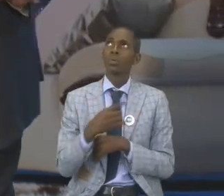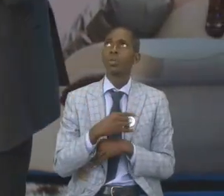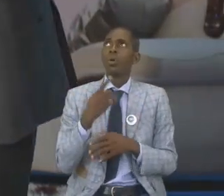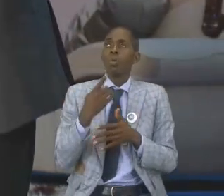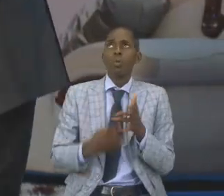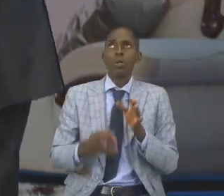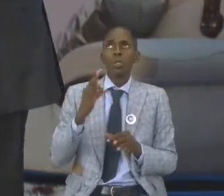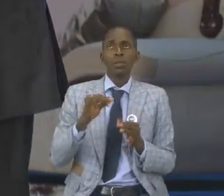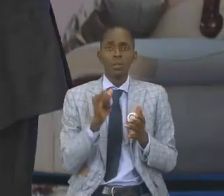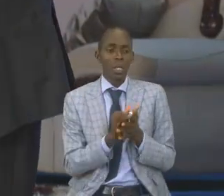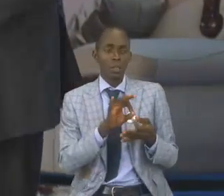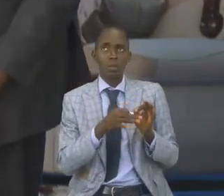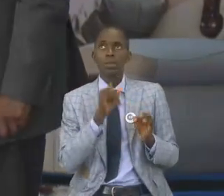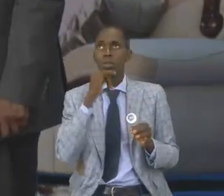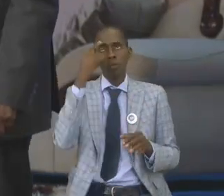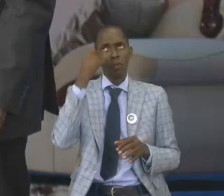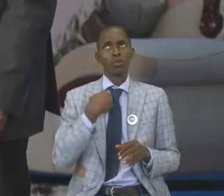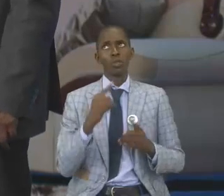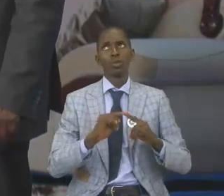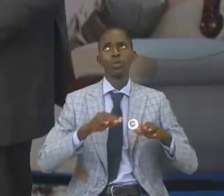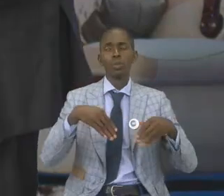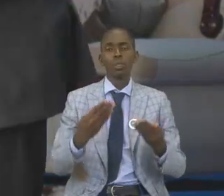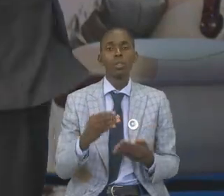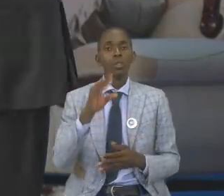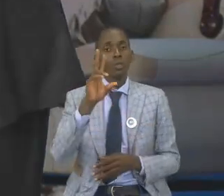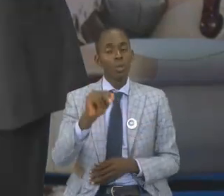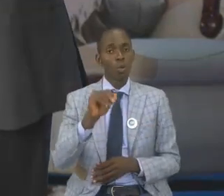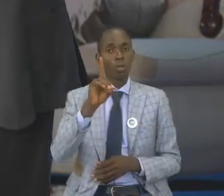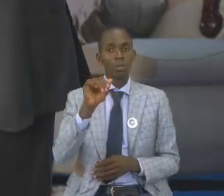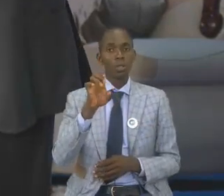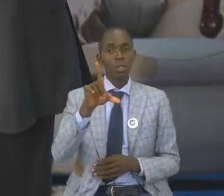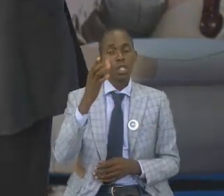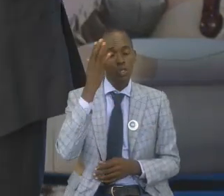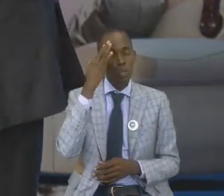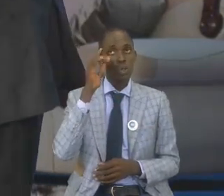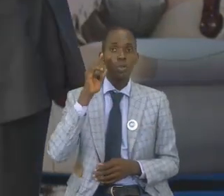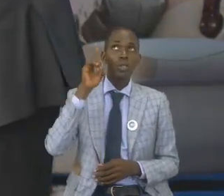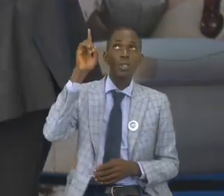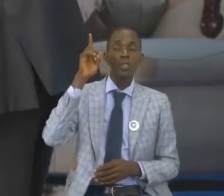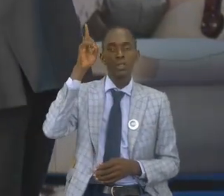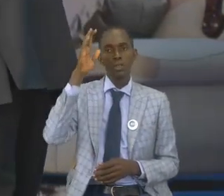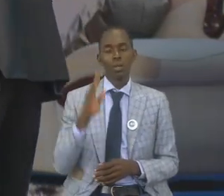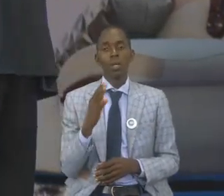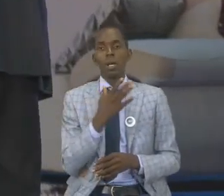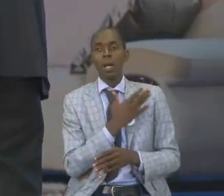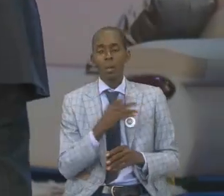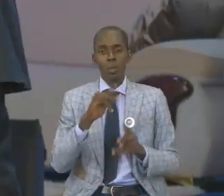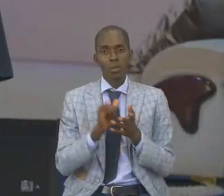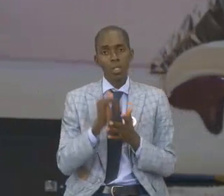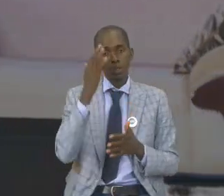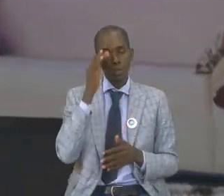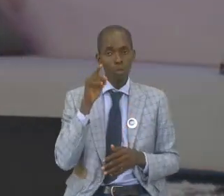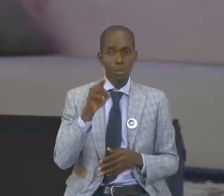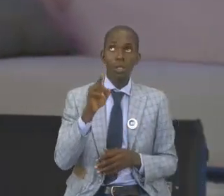not made known to me today? No, Daniel knew his God. The people that do know their God. And here is now